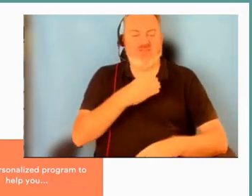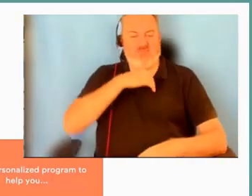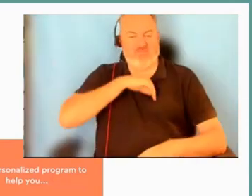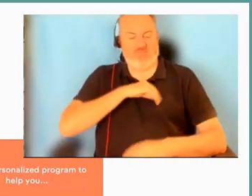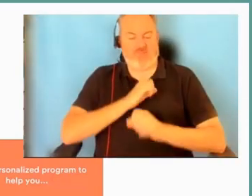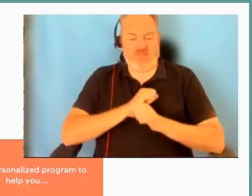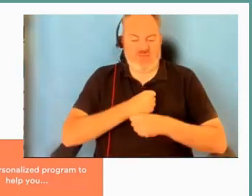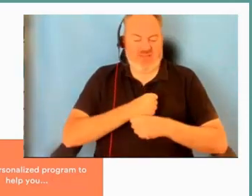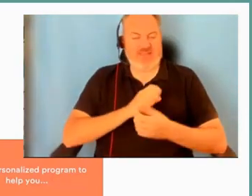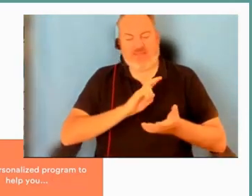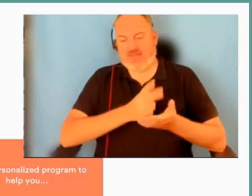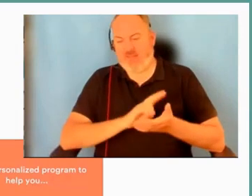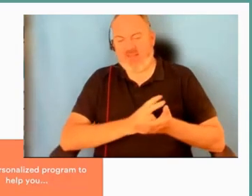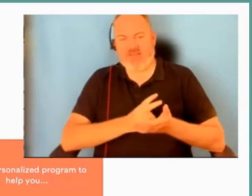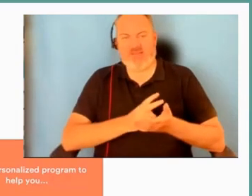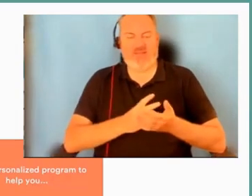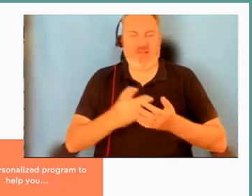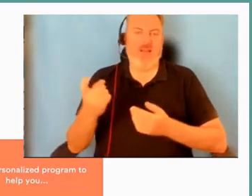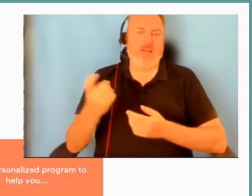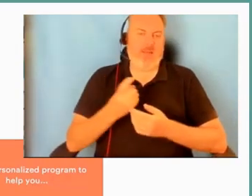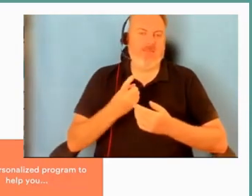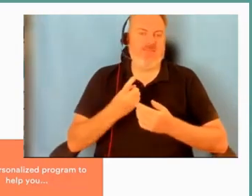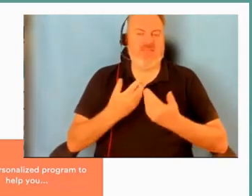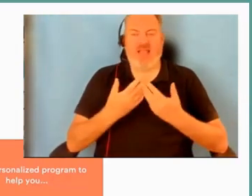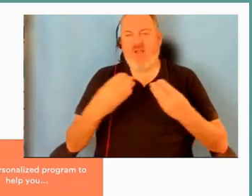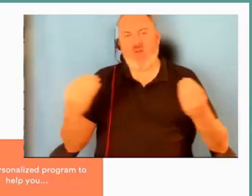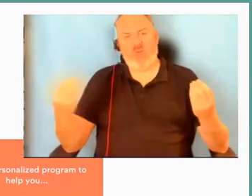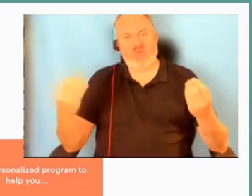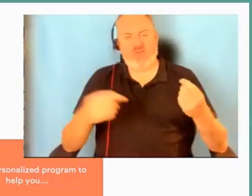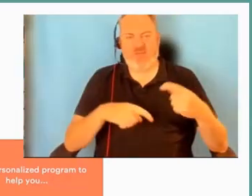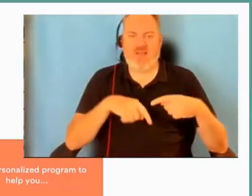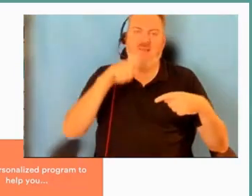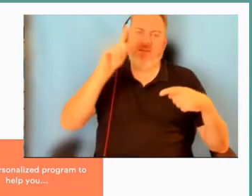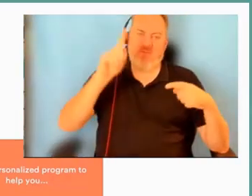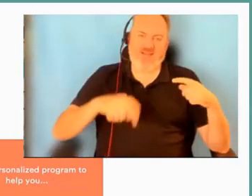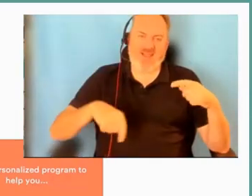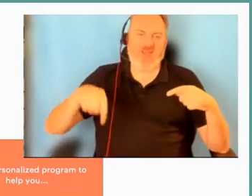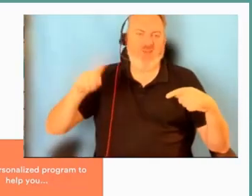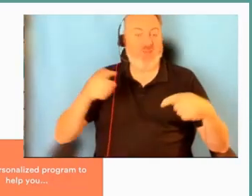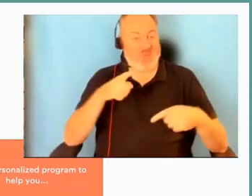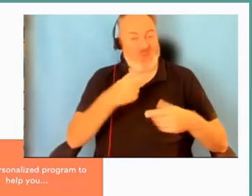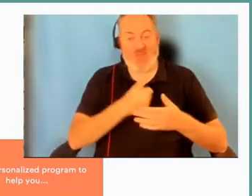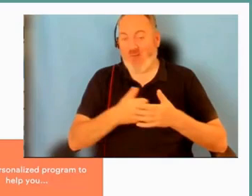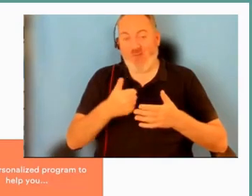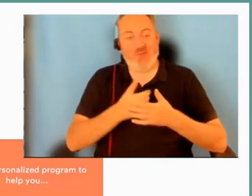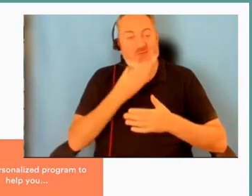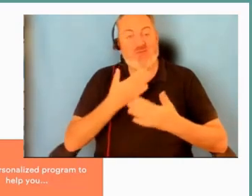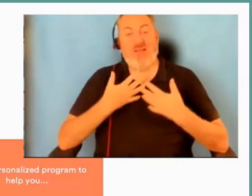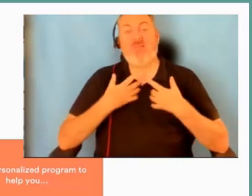might come back a little bit more. So it's brilliant that you can always go back to these programs.